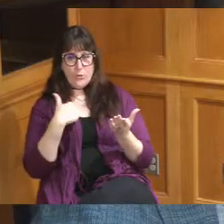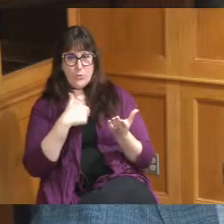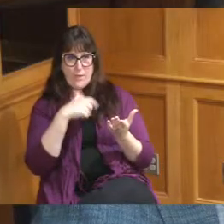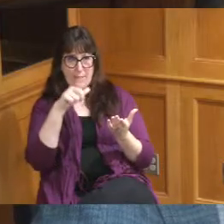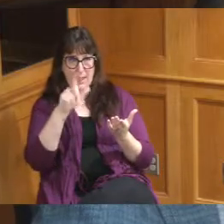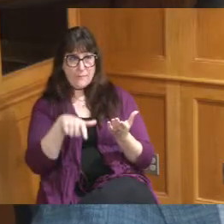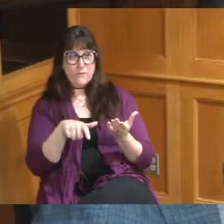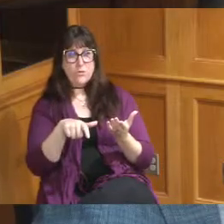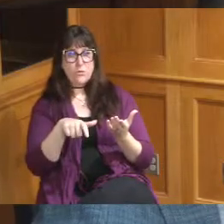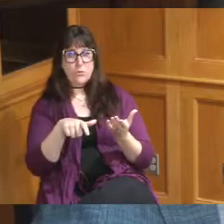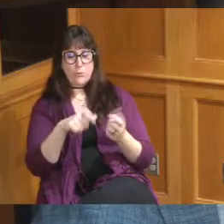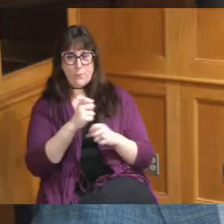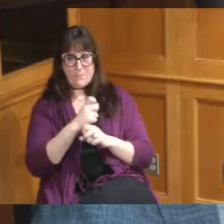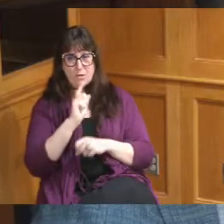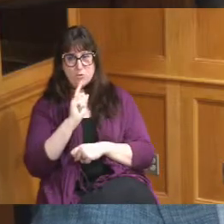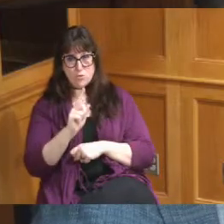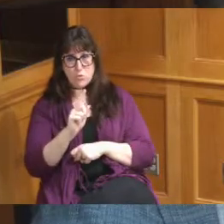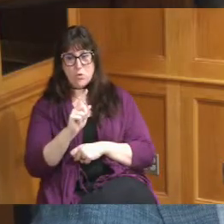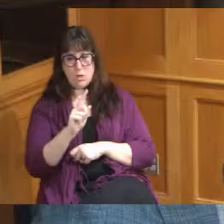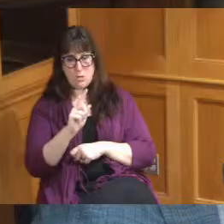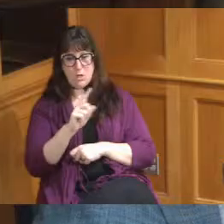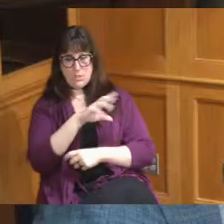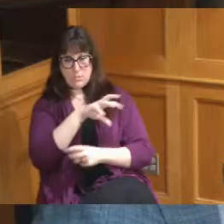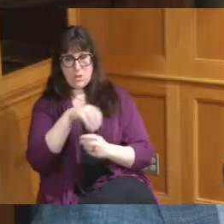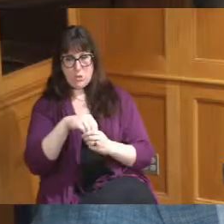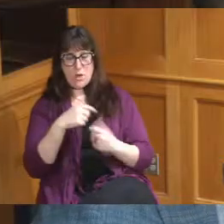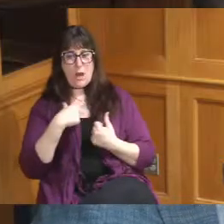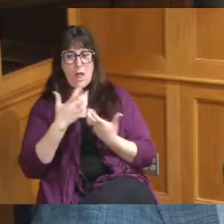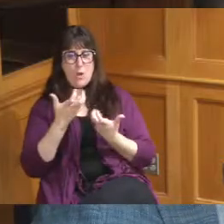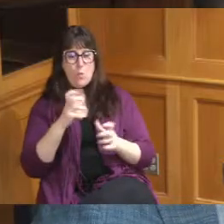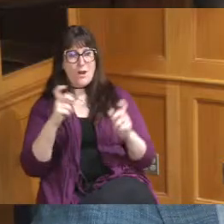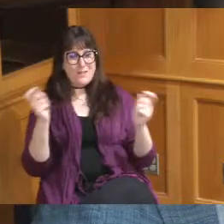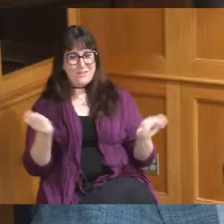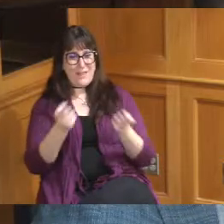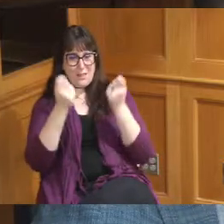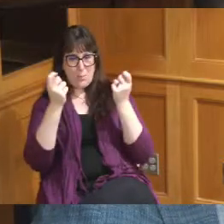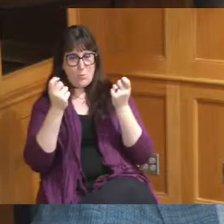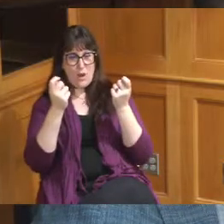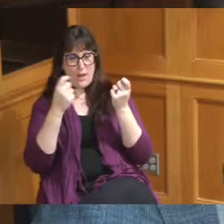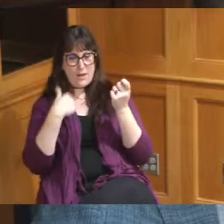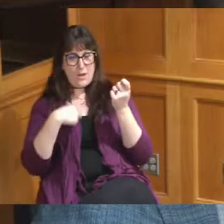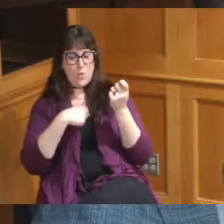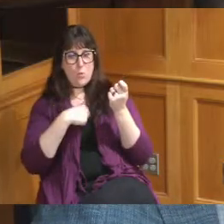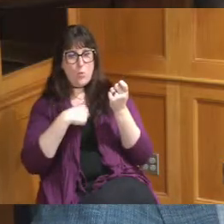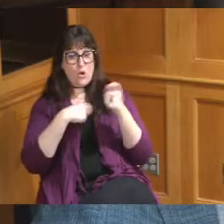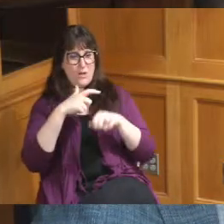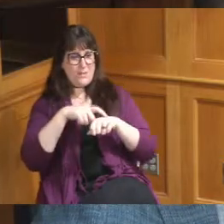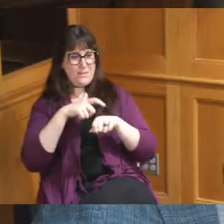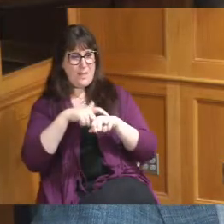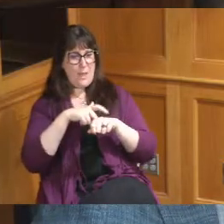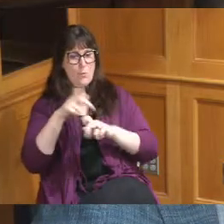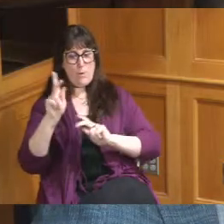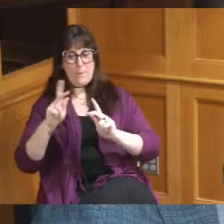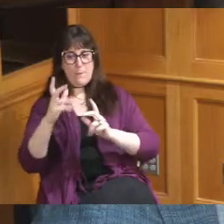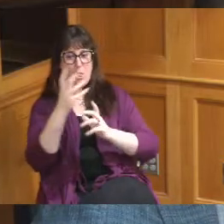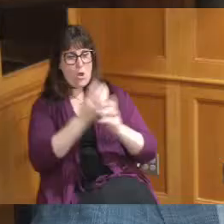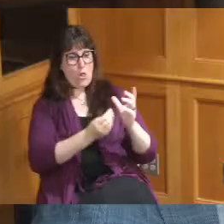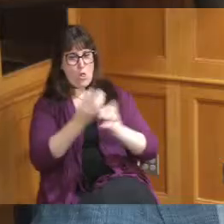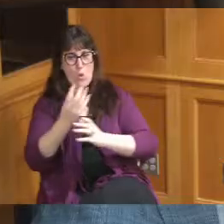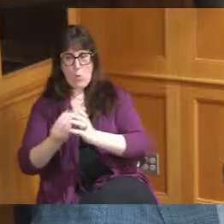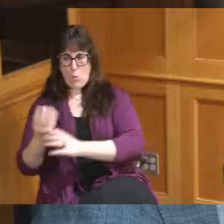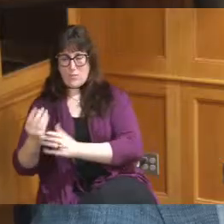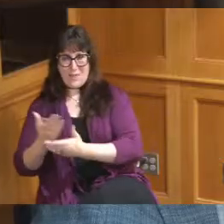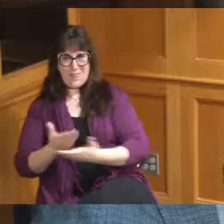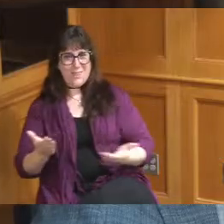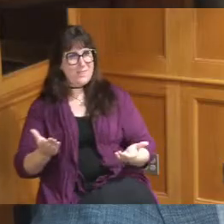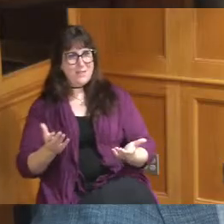I think, make sure that that is included. I don't want to be celebrating and we're in a time where people are losing everything. So we want to